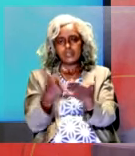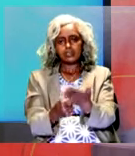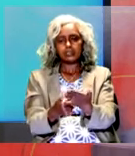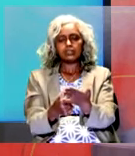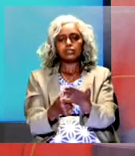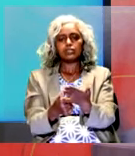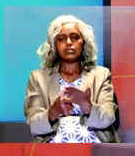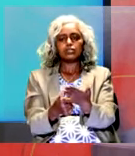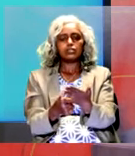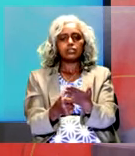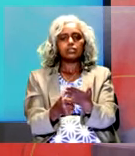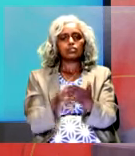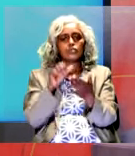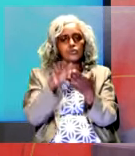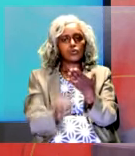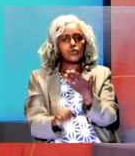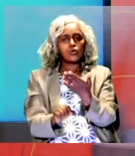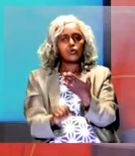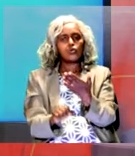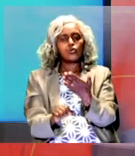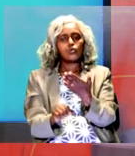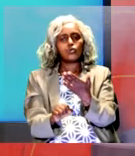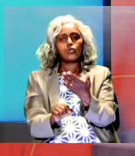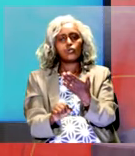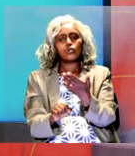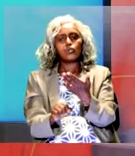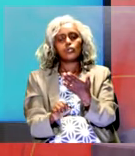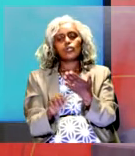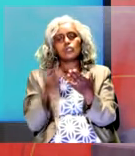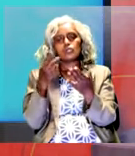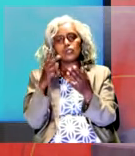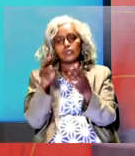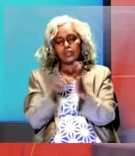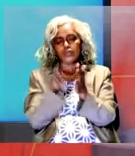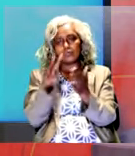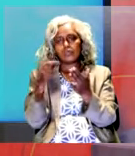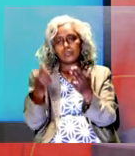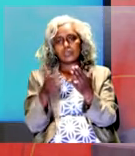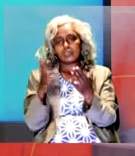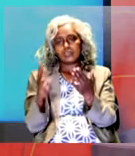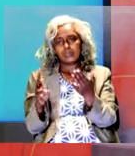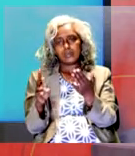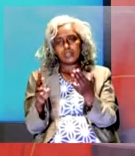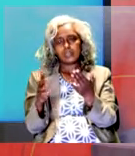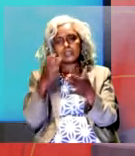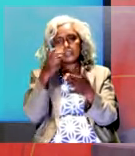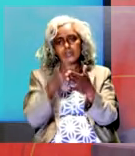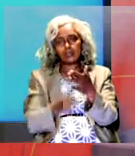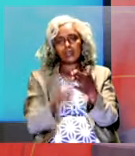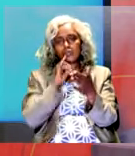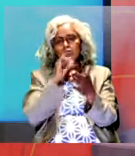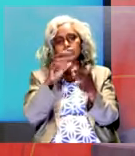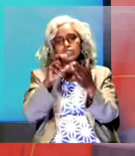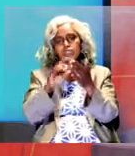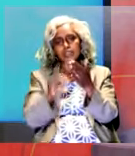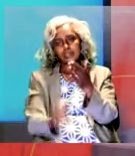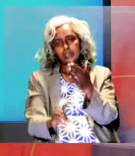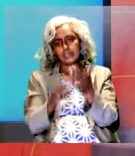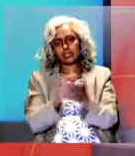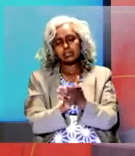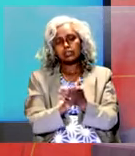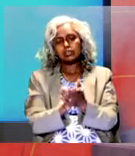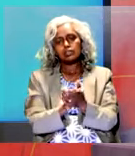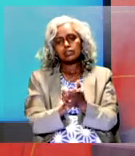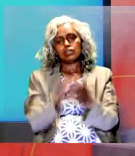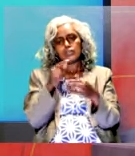here. So from negative 2 over 7, the value is decreasing. So the value is